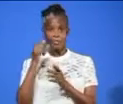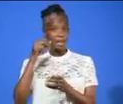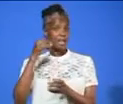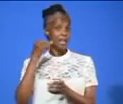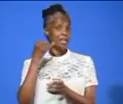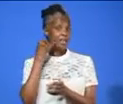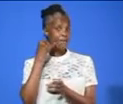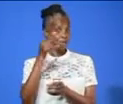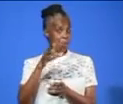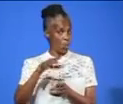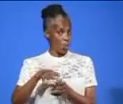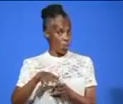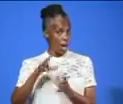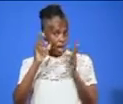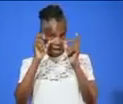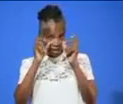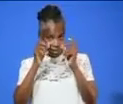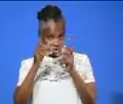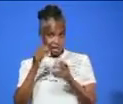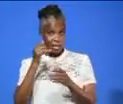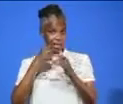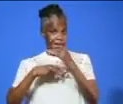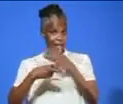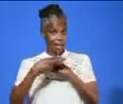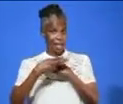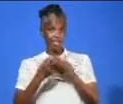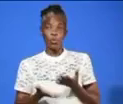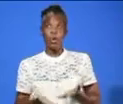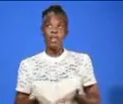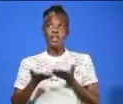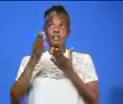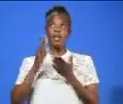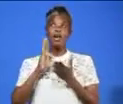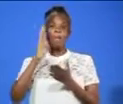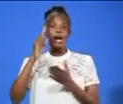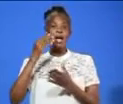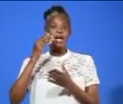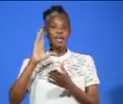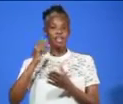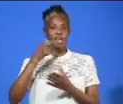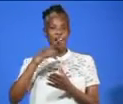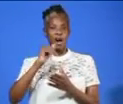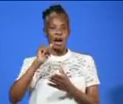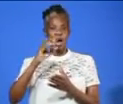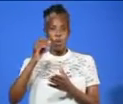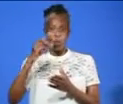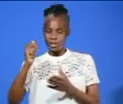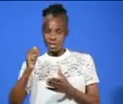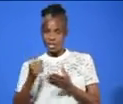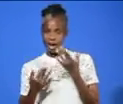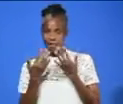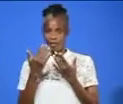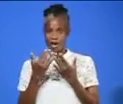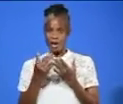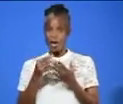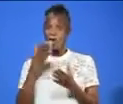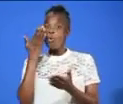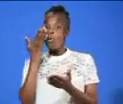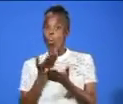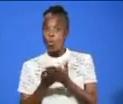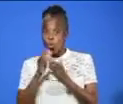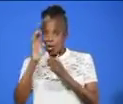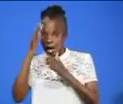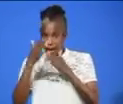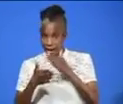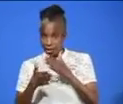Elijah was lifted up by the chariot of fire. There's a good end to the story. Hope. Yes. In